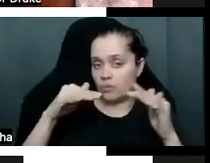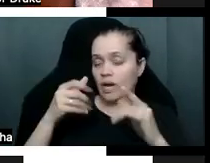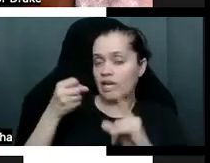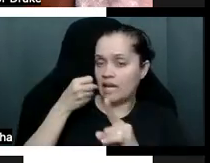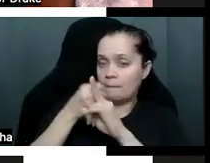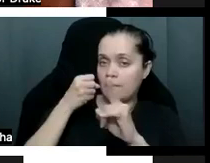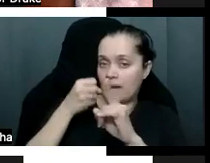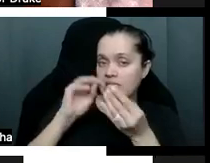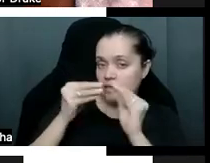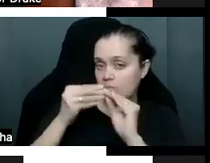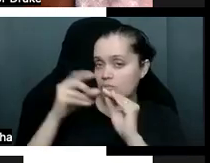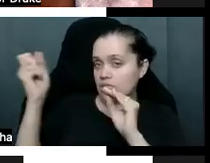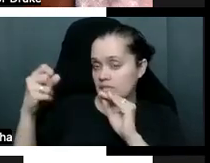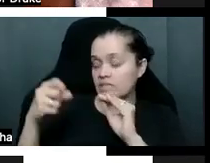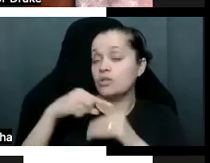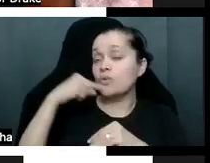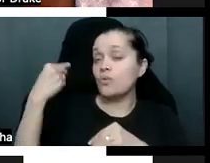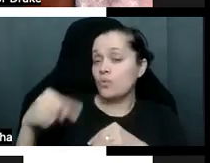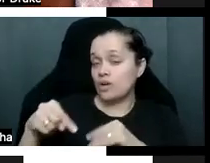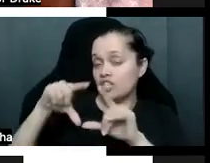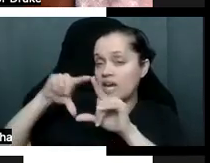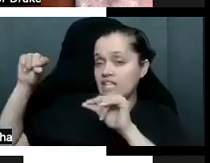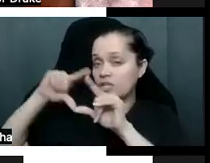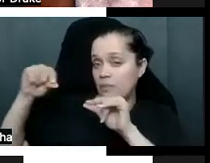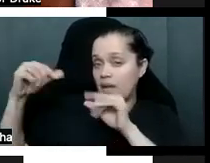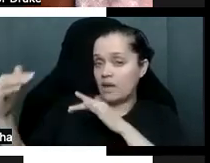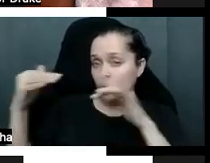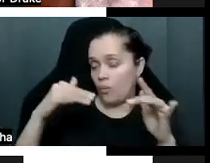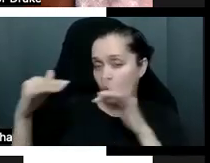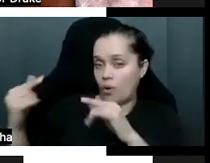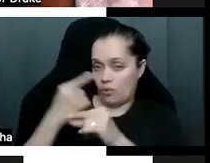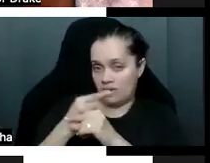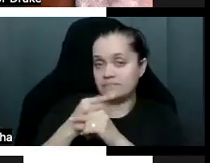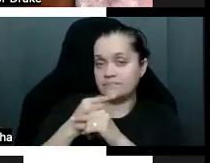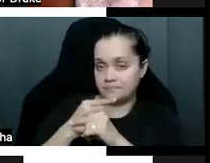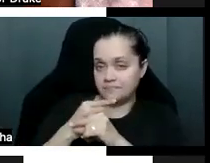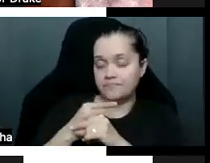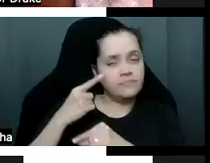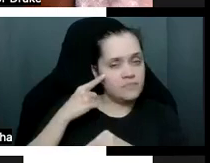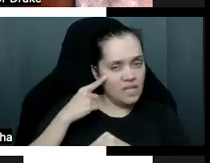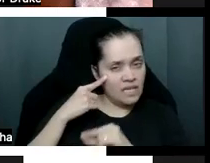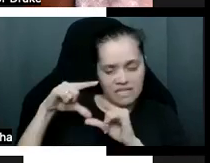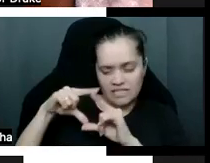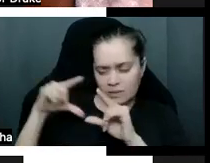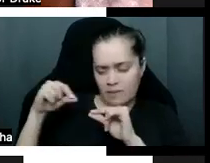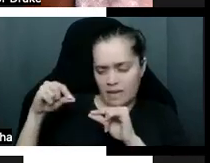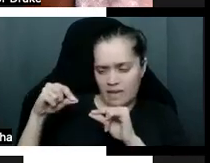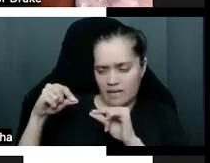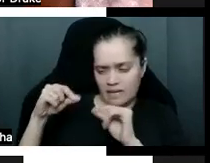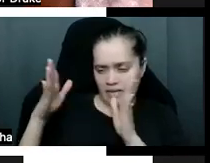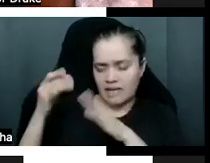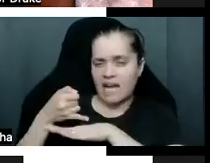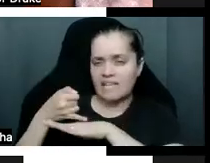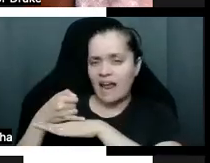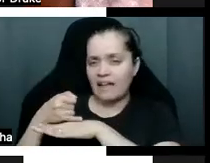So Russia and Japan went to war. Now think of this. Japan, of course, is an